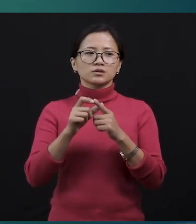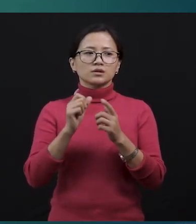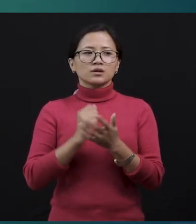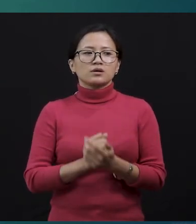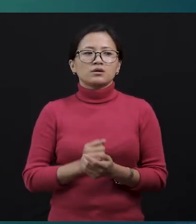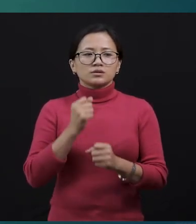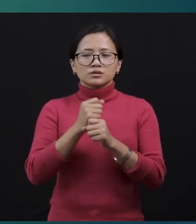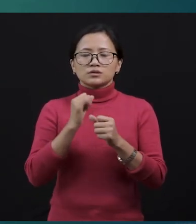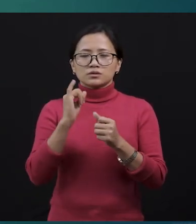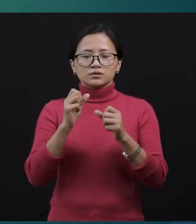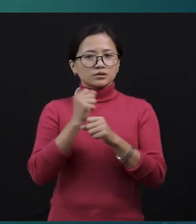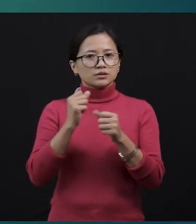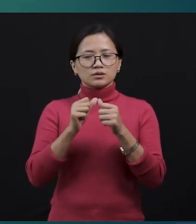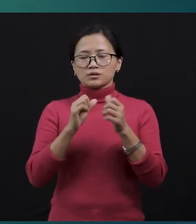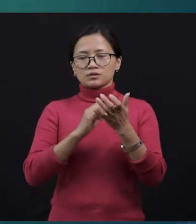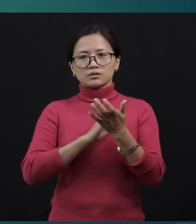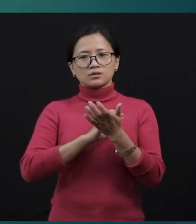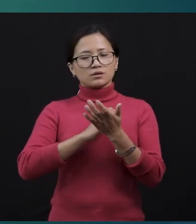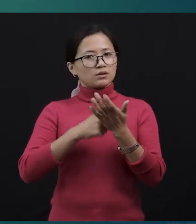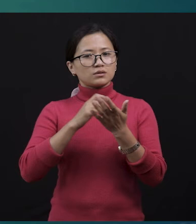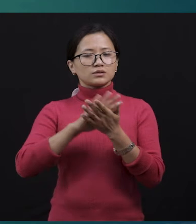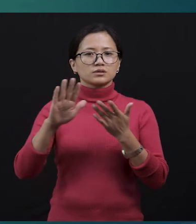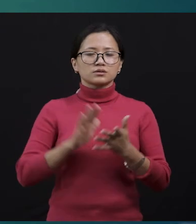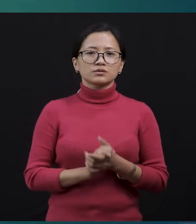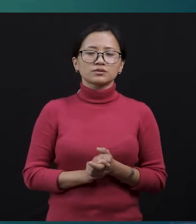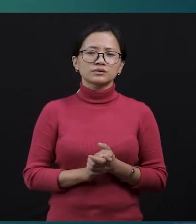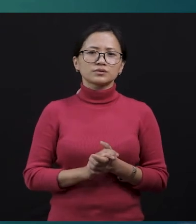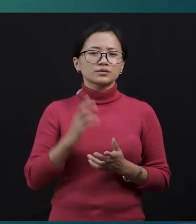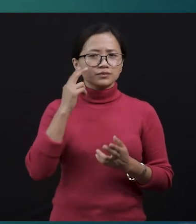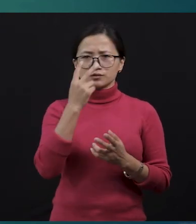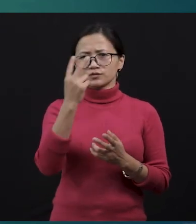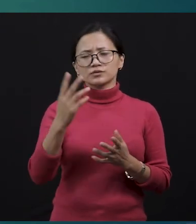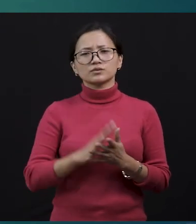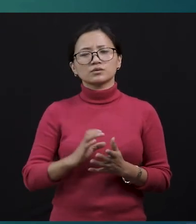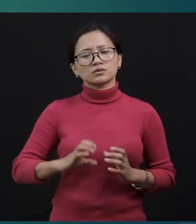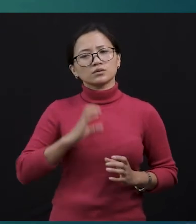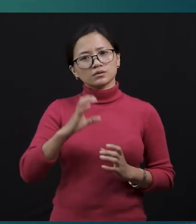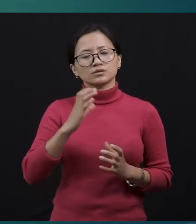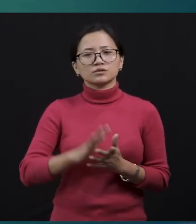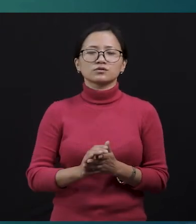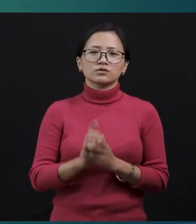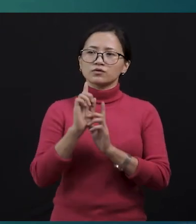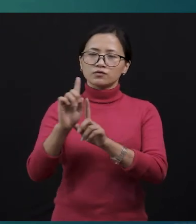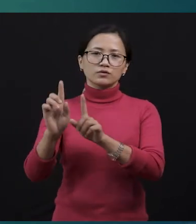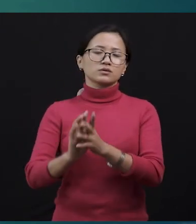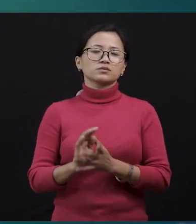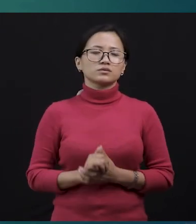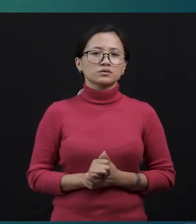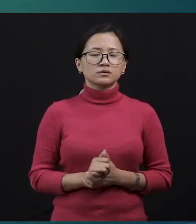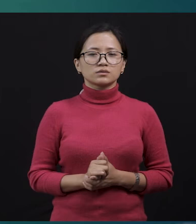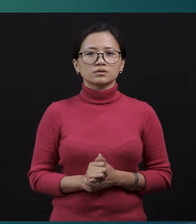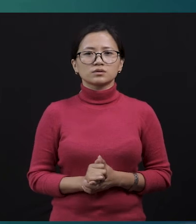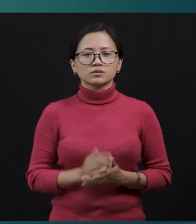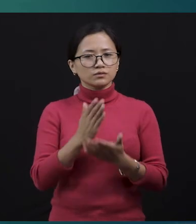you have a dream, okay, you will always be successful if you have the vision, if you have the courage to follow that. That is one message